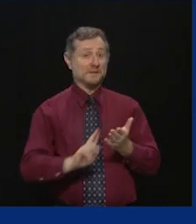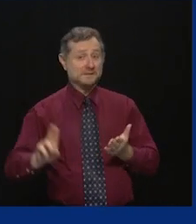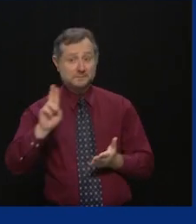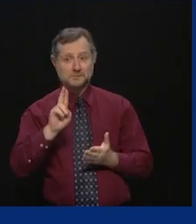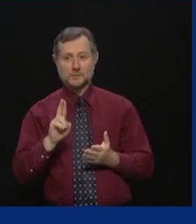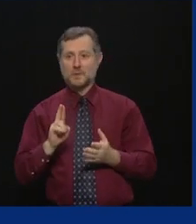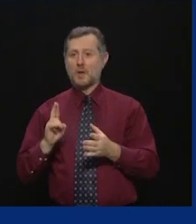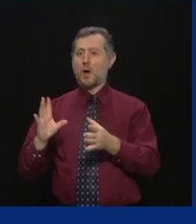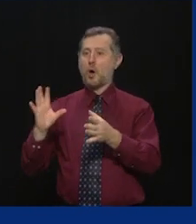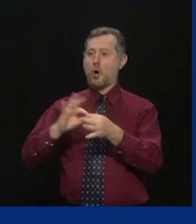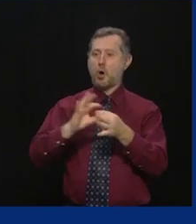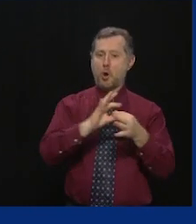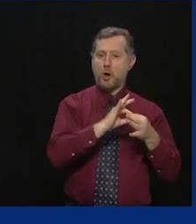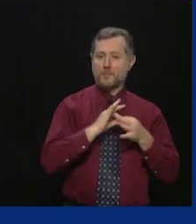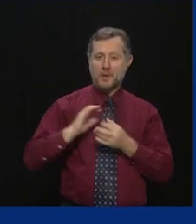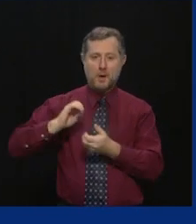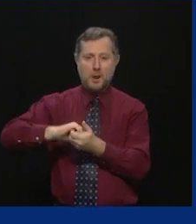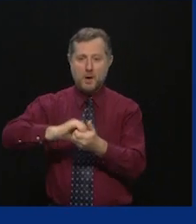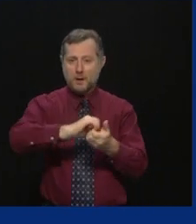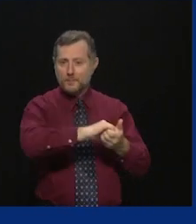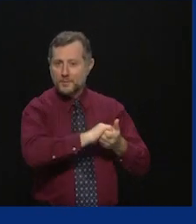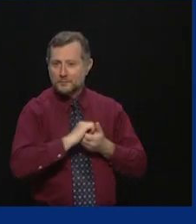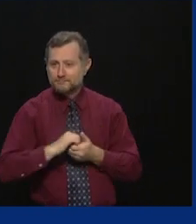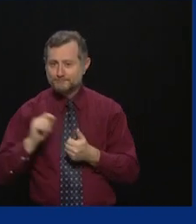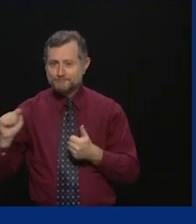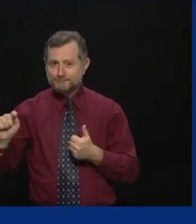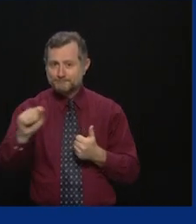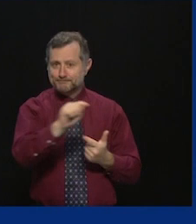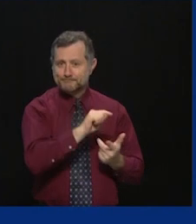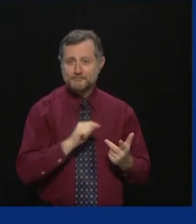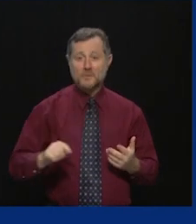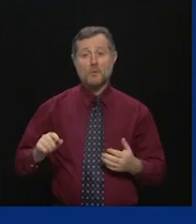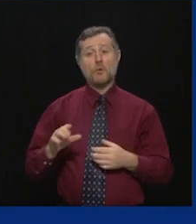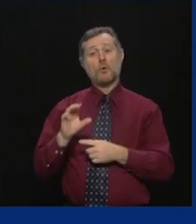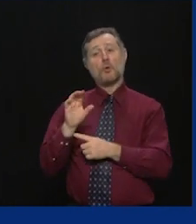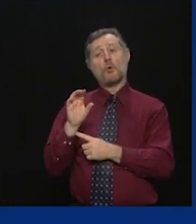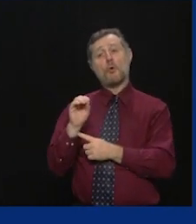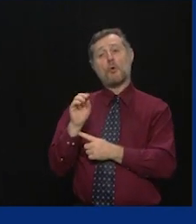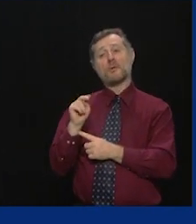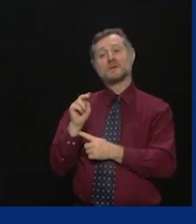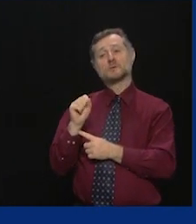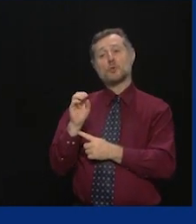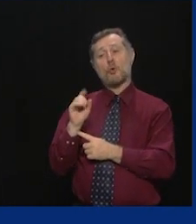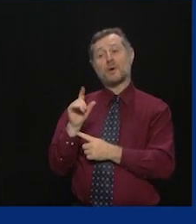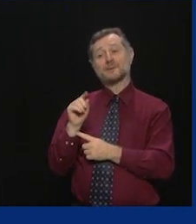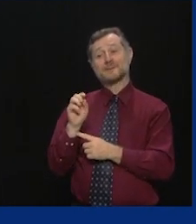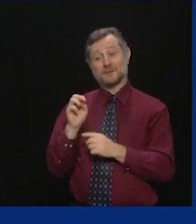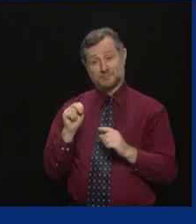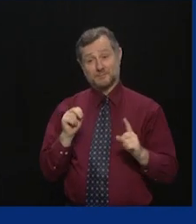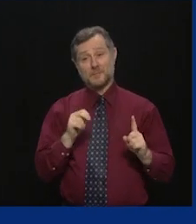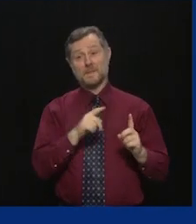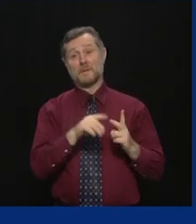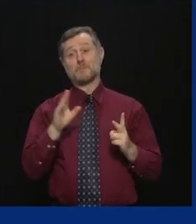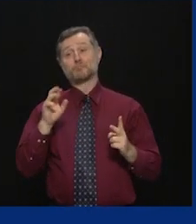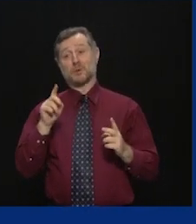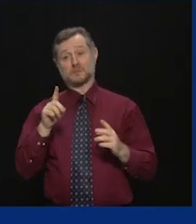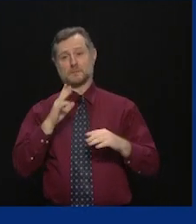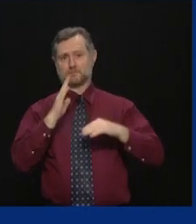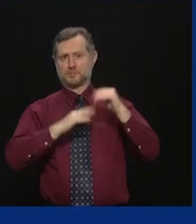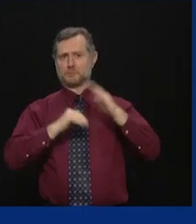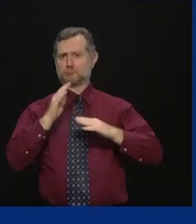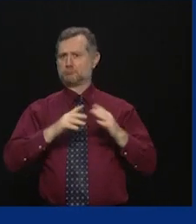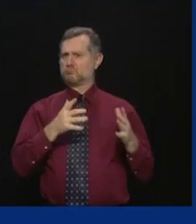campus. Constellation Brands builds on the Downtown Innovation Zone and the ongoing work to reinvigorate